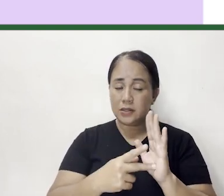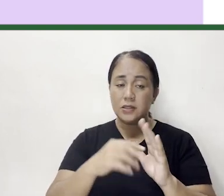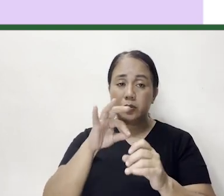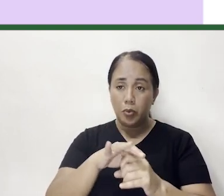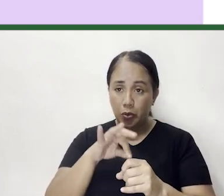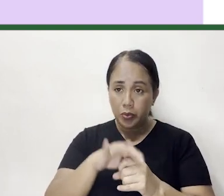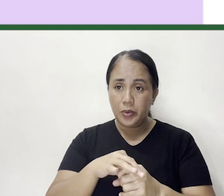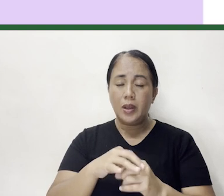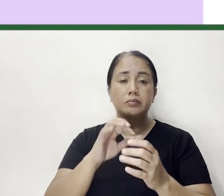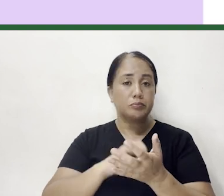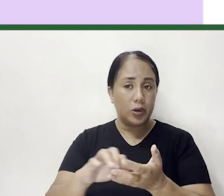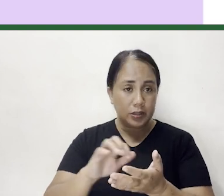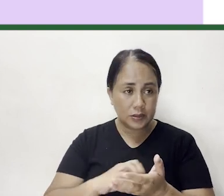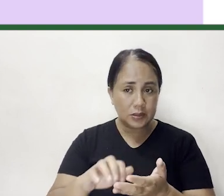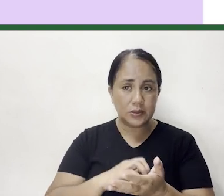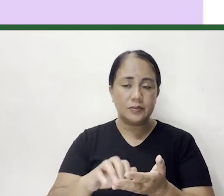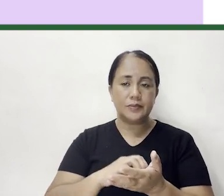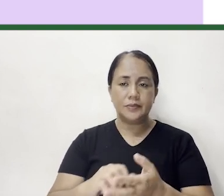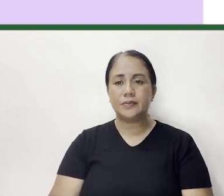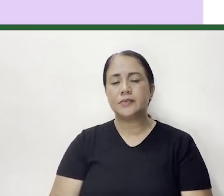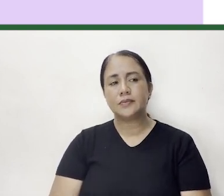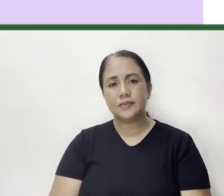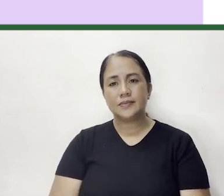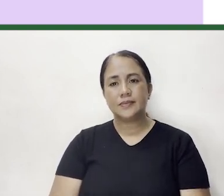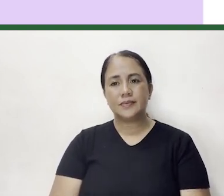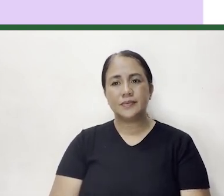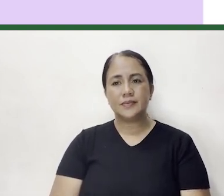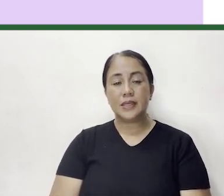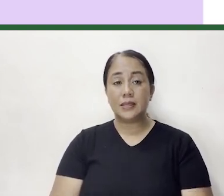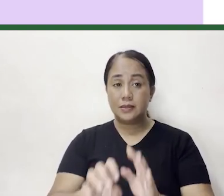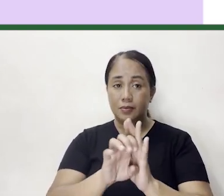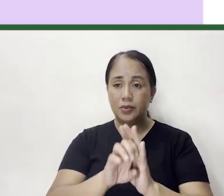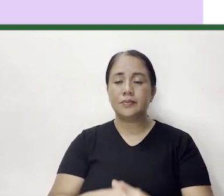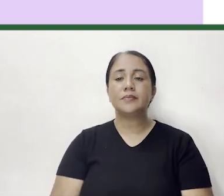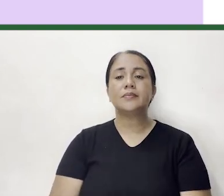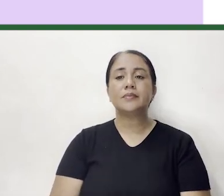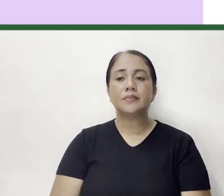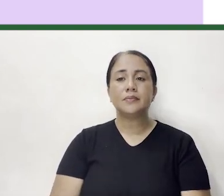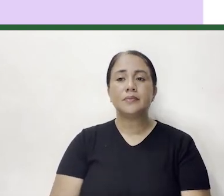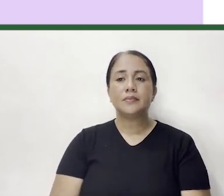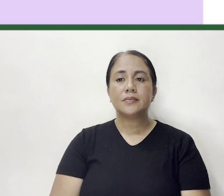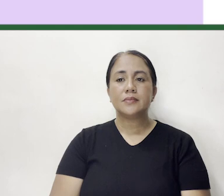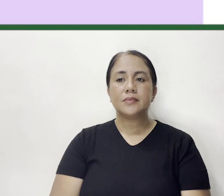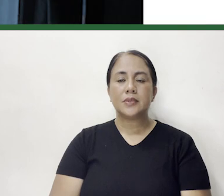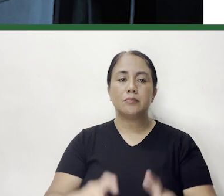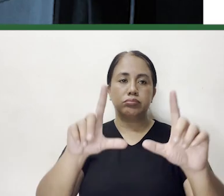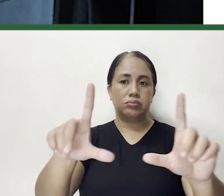words, policies, programs, and practices. Examples: